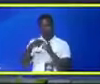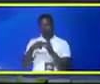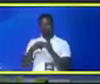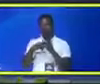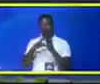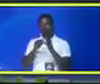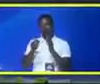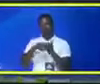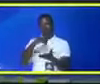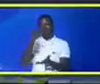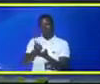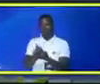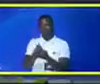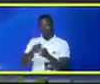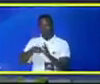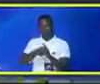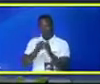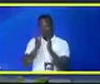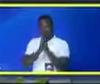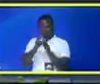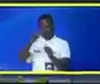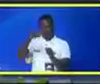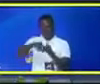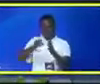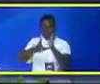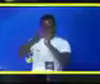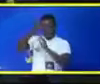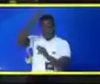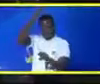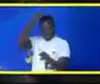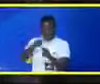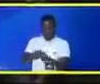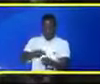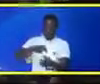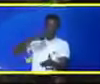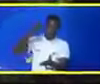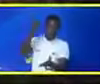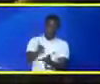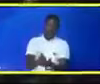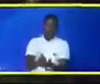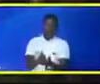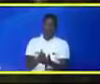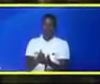as I begin to pray. In Jesus' mighty name.